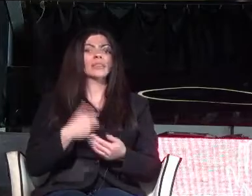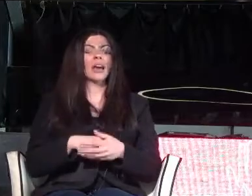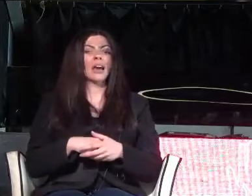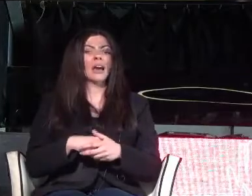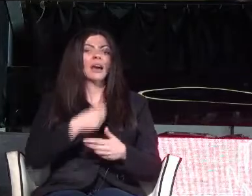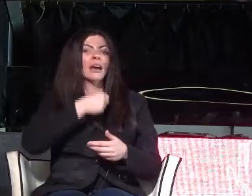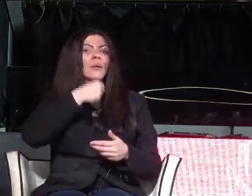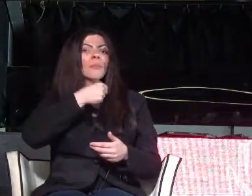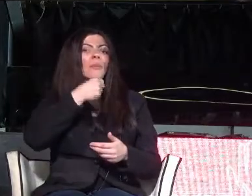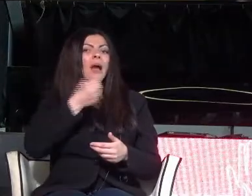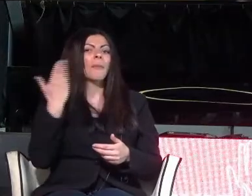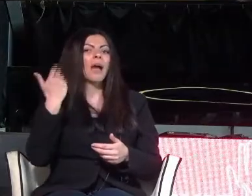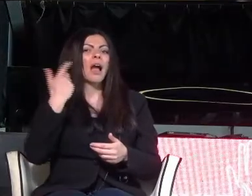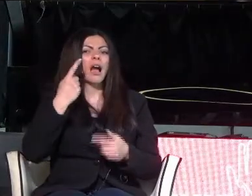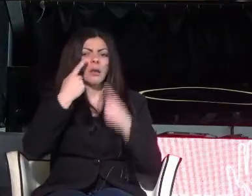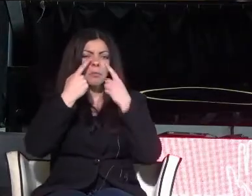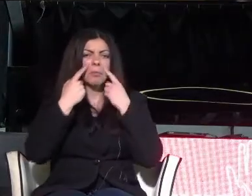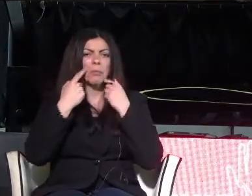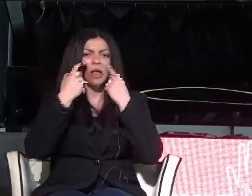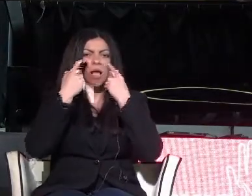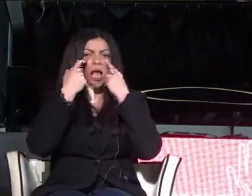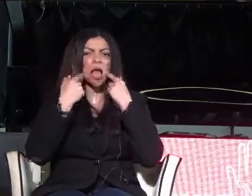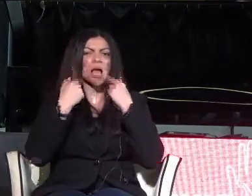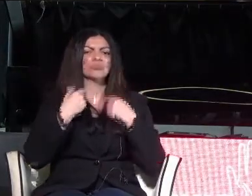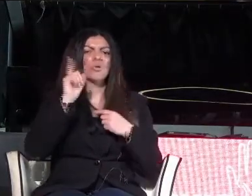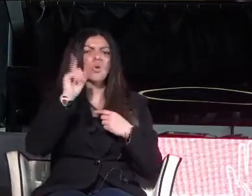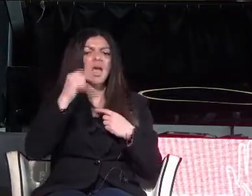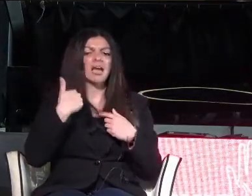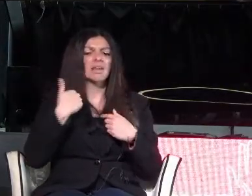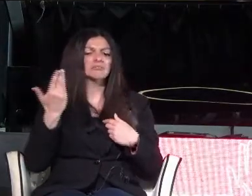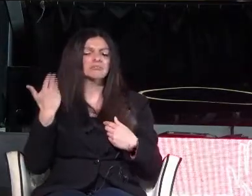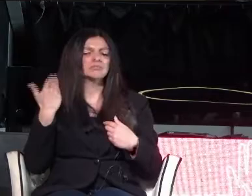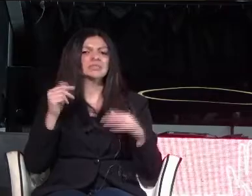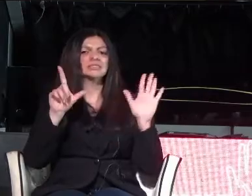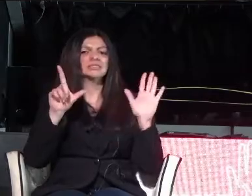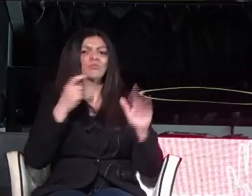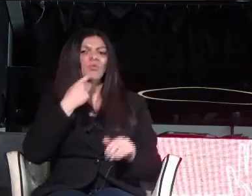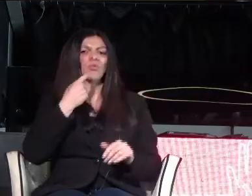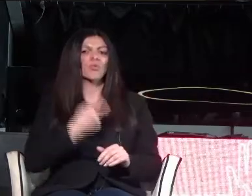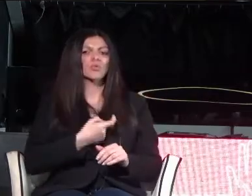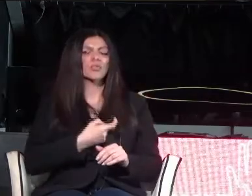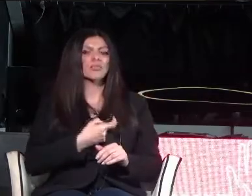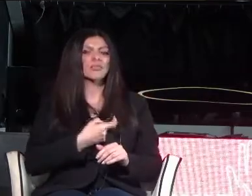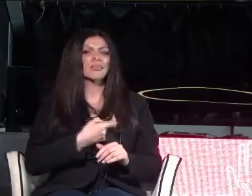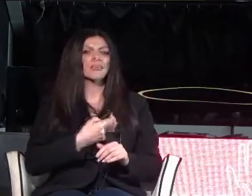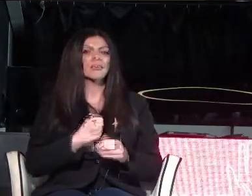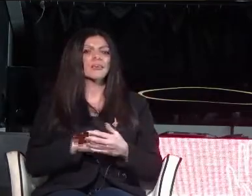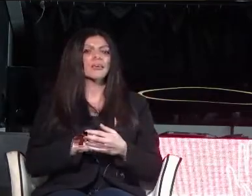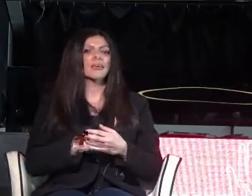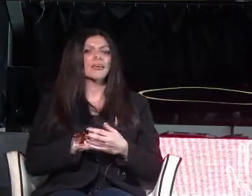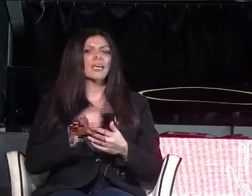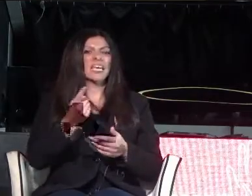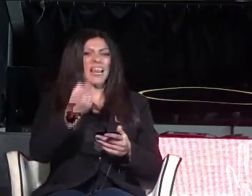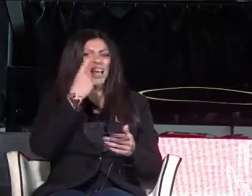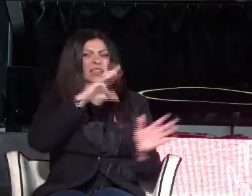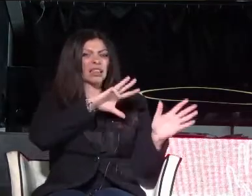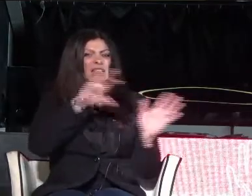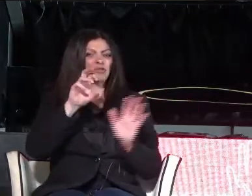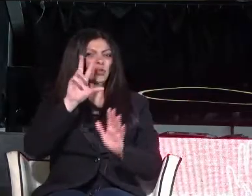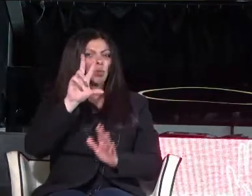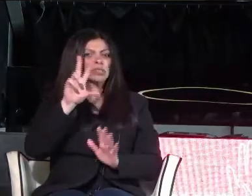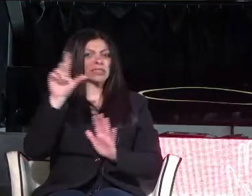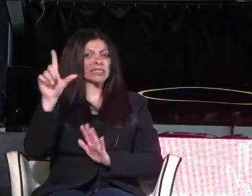Verbino. That night in 1989, they stayed there with the rest of my family before they crossed the border to